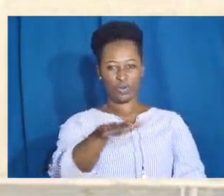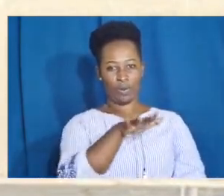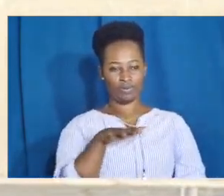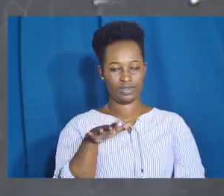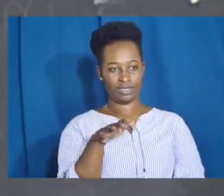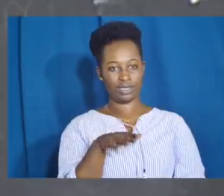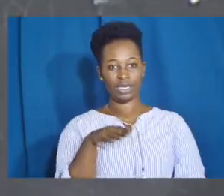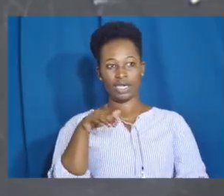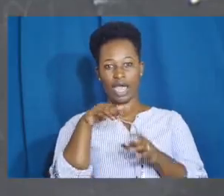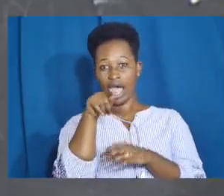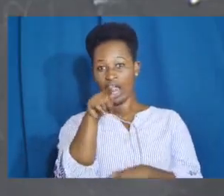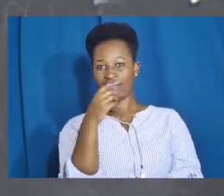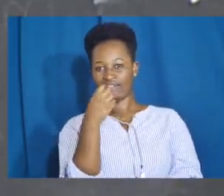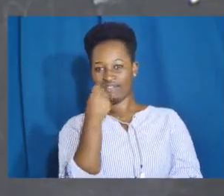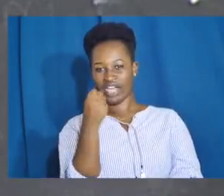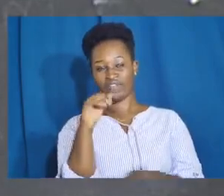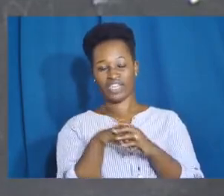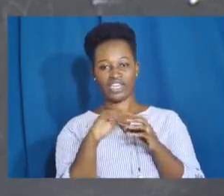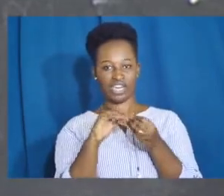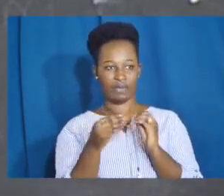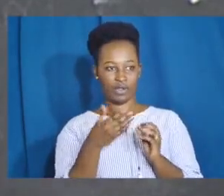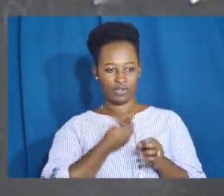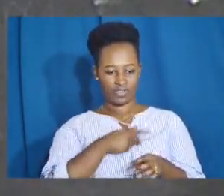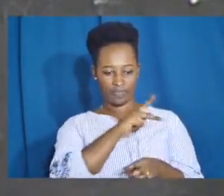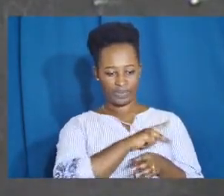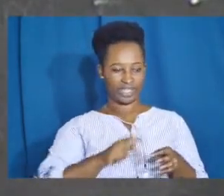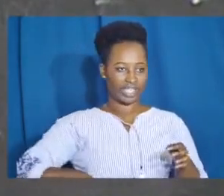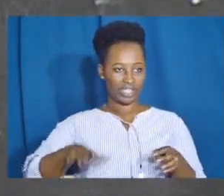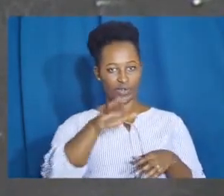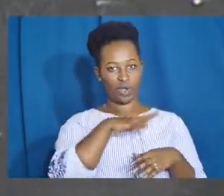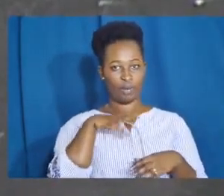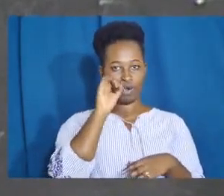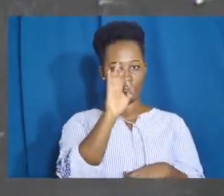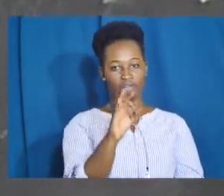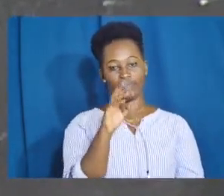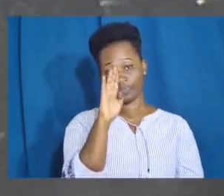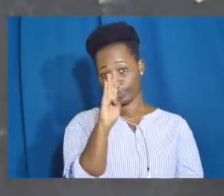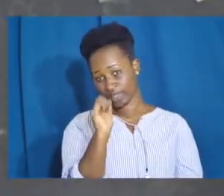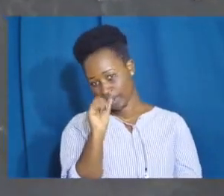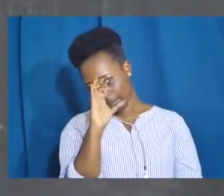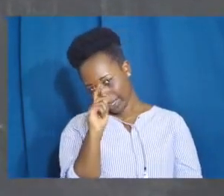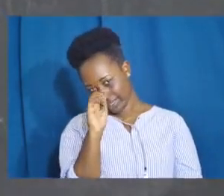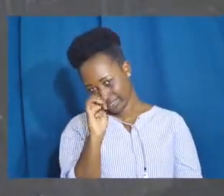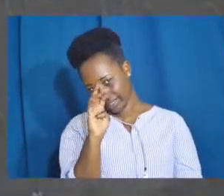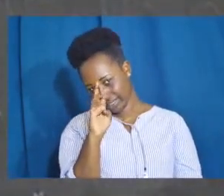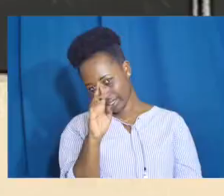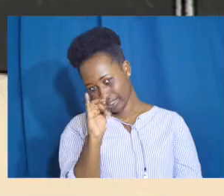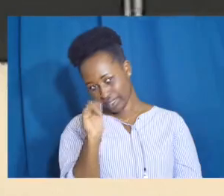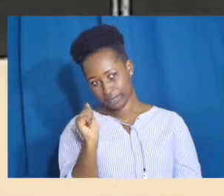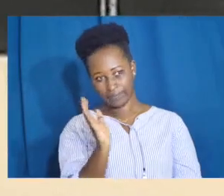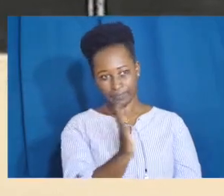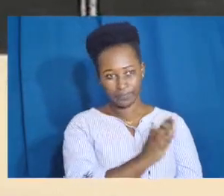number. We have kingdom of bacteria, we have